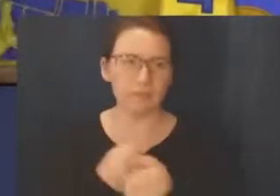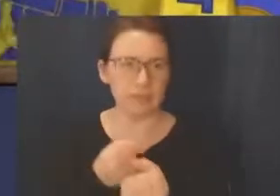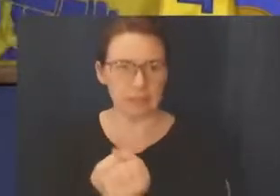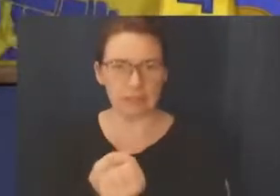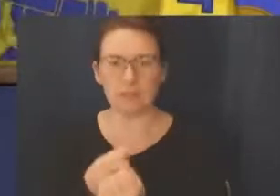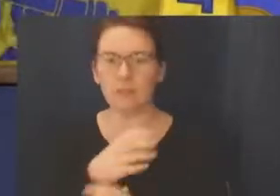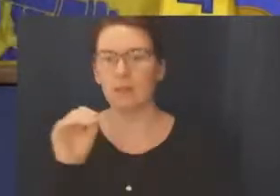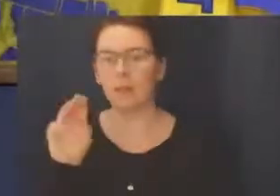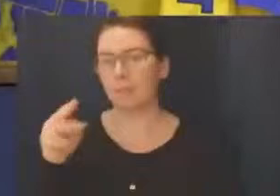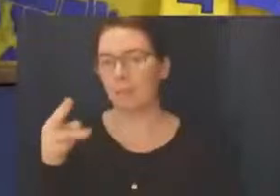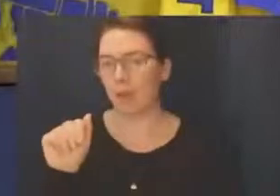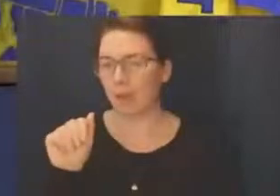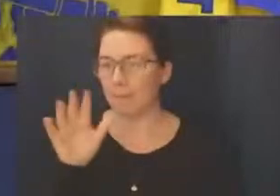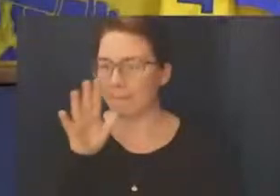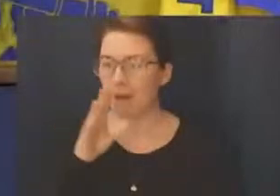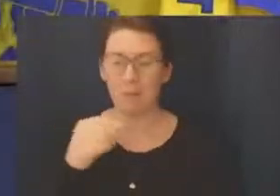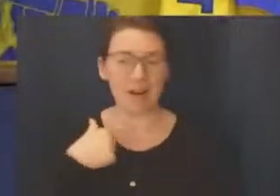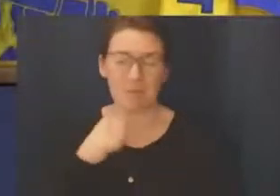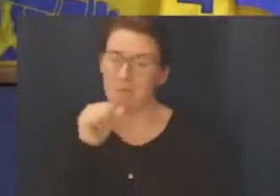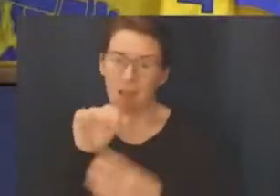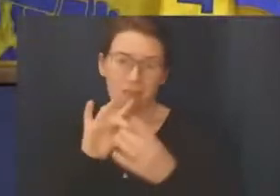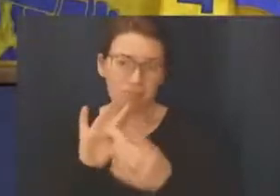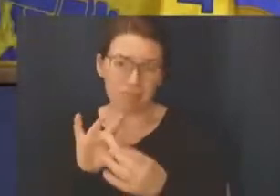the HHS, just for the record.